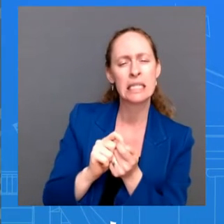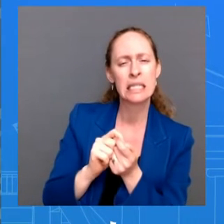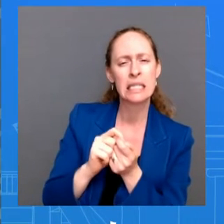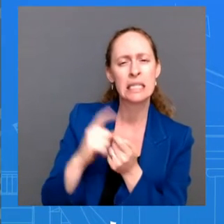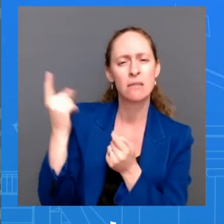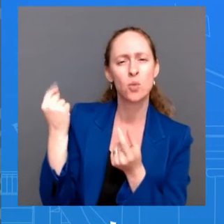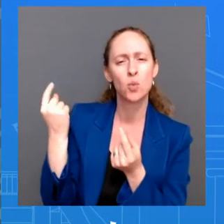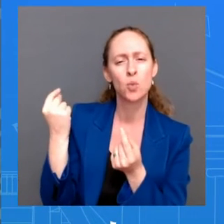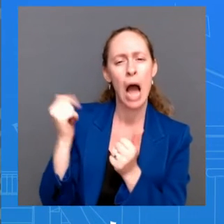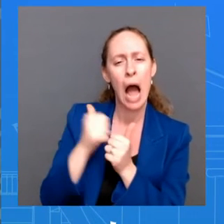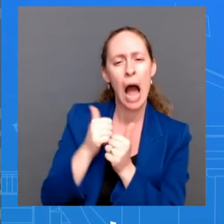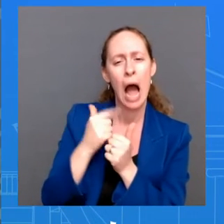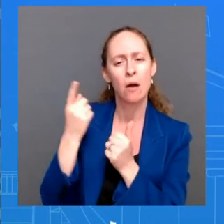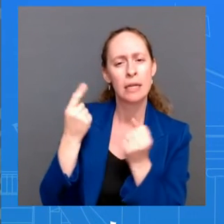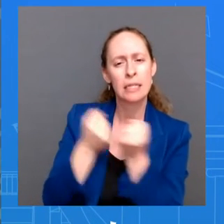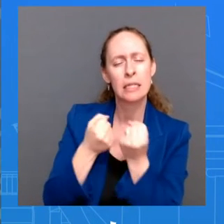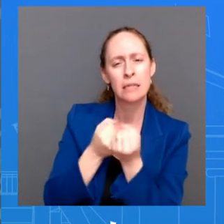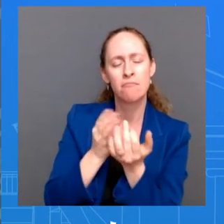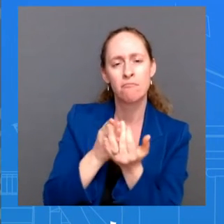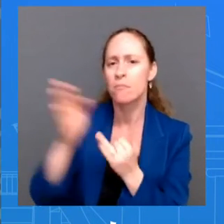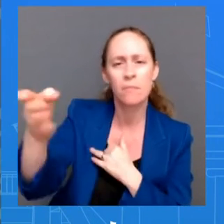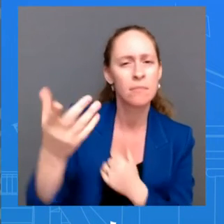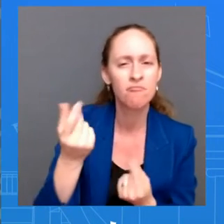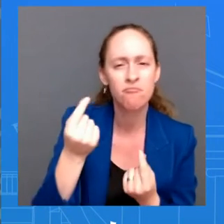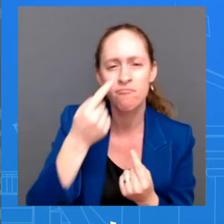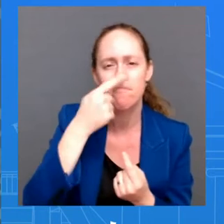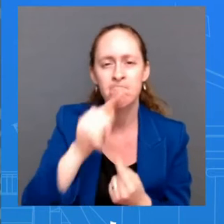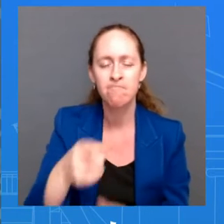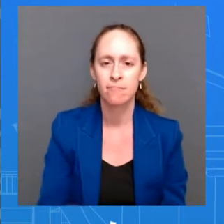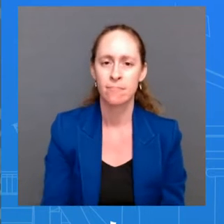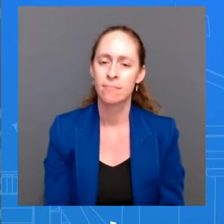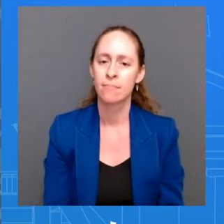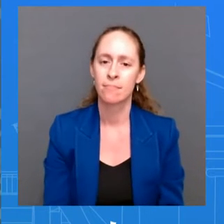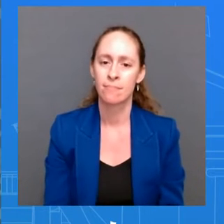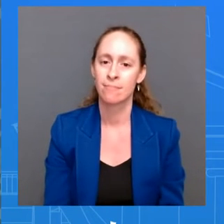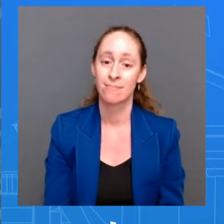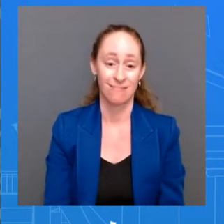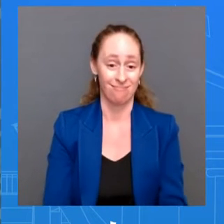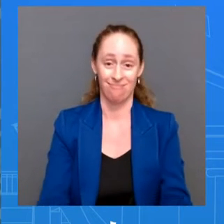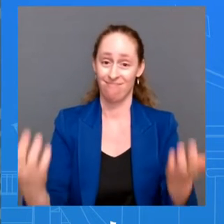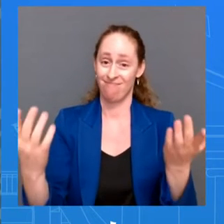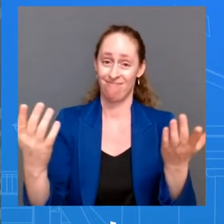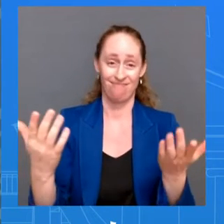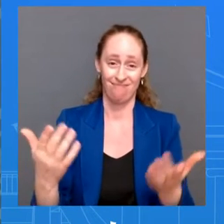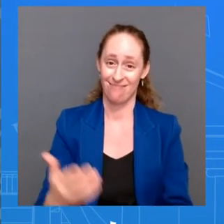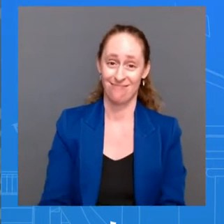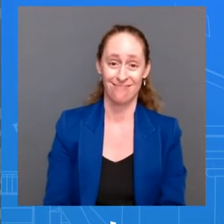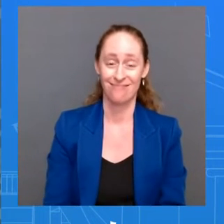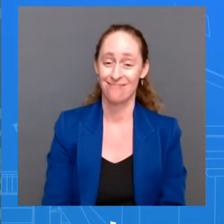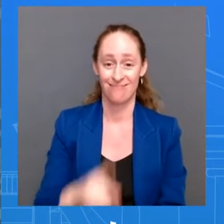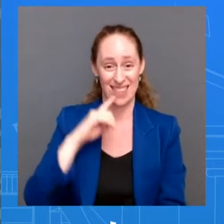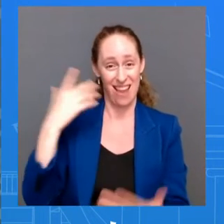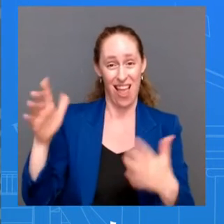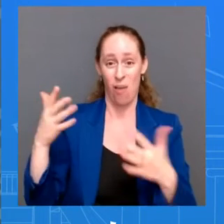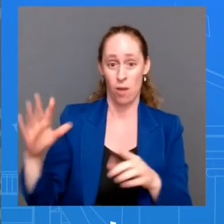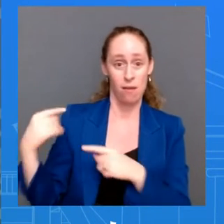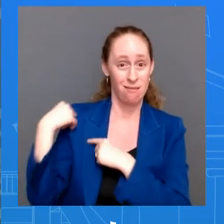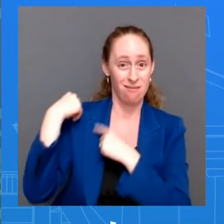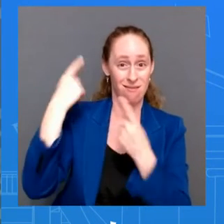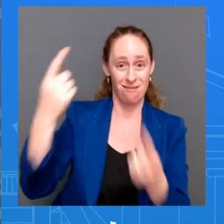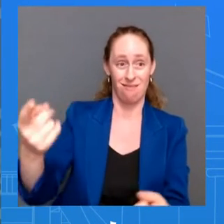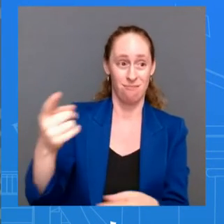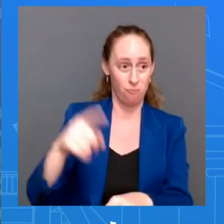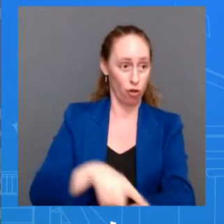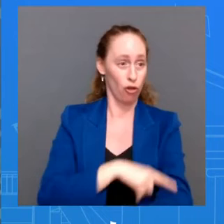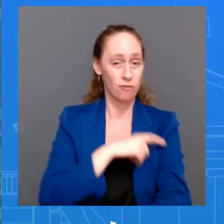see this as a down payment from what he's been talking about in 2019. The president has been very vocal